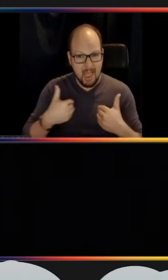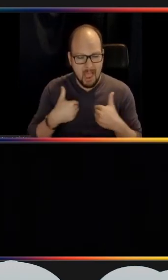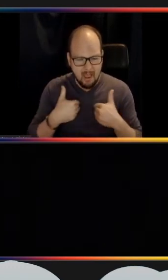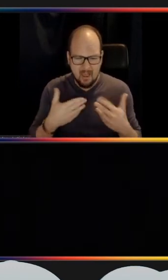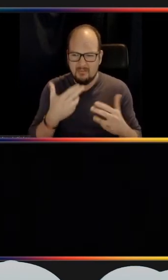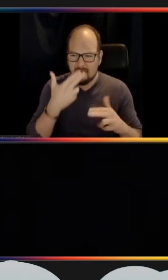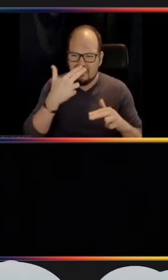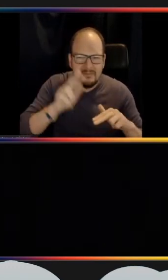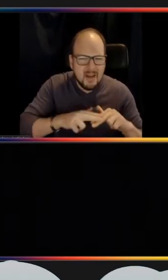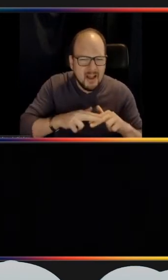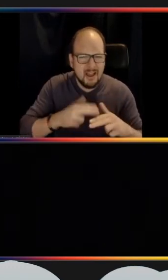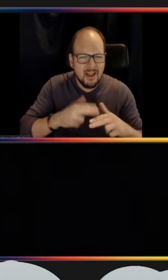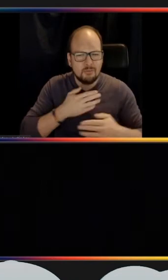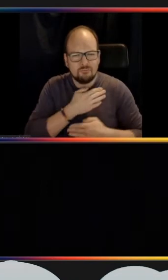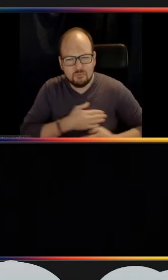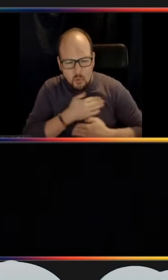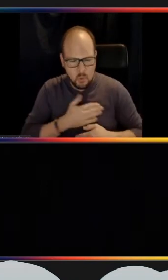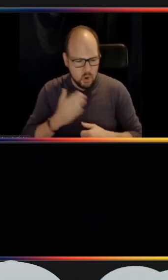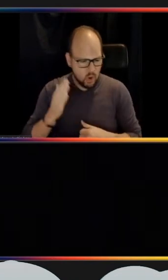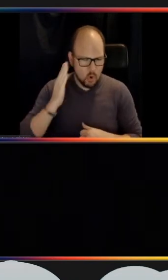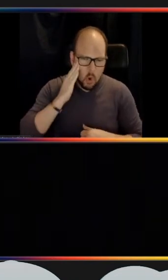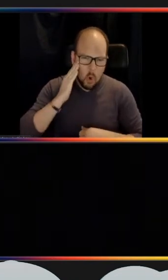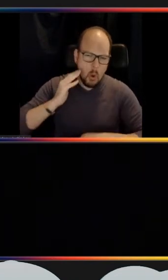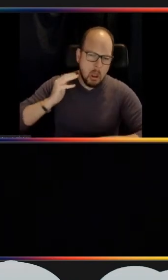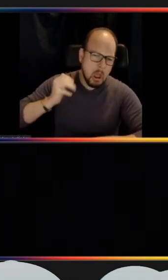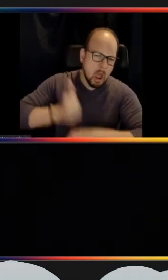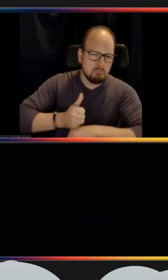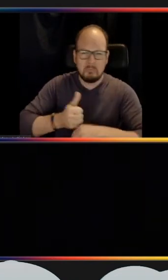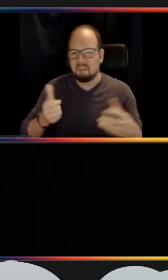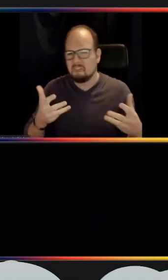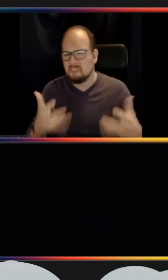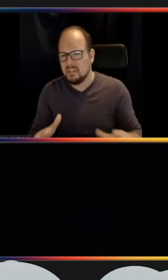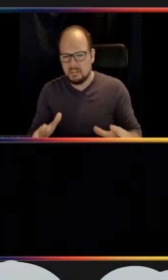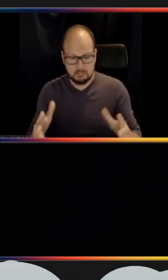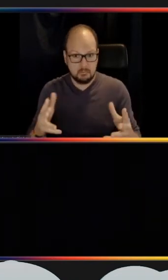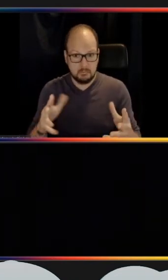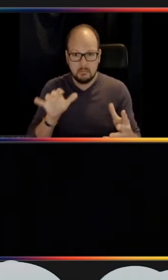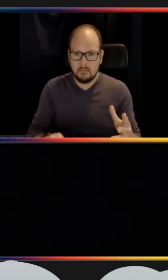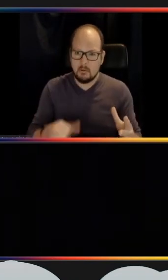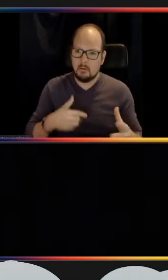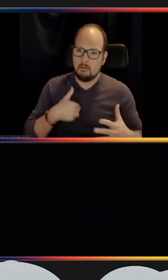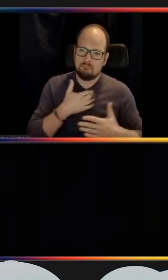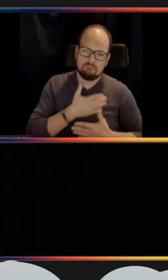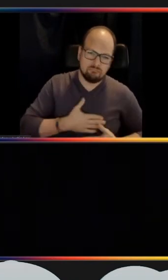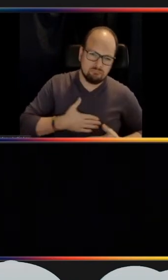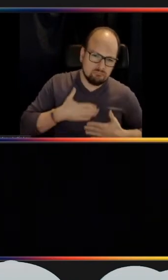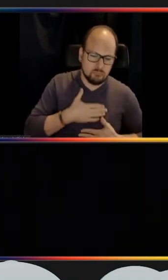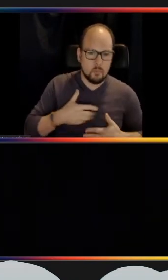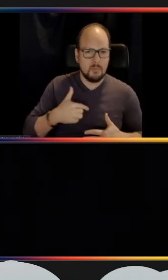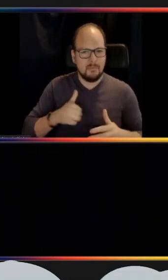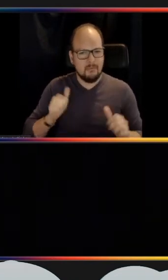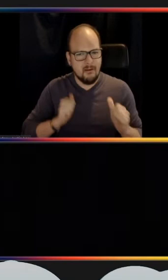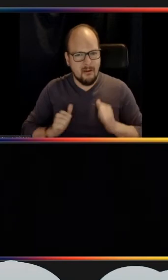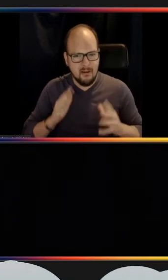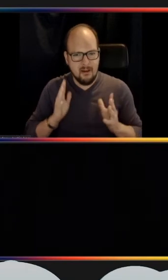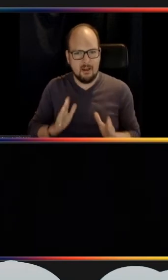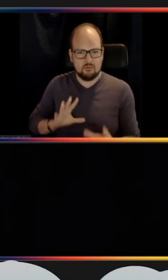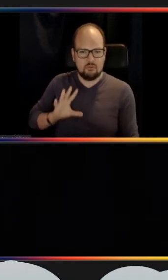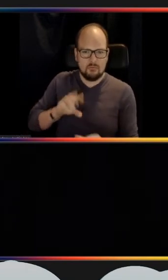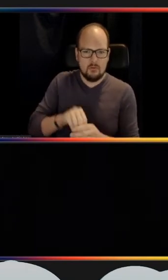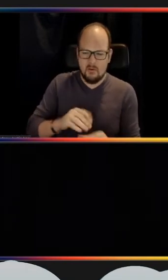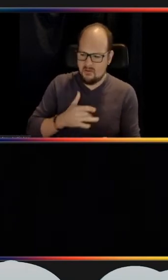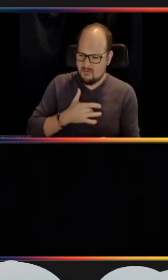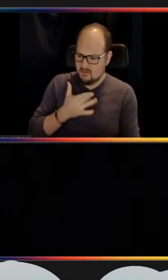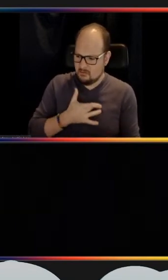say and knows where she stands is just the most fun as an actor. So I'm pretty lucky. I